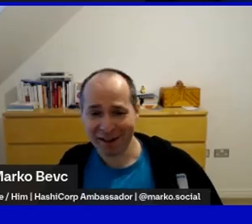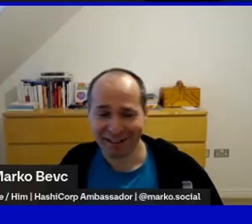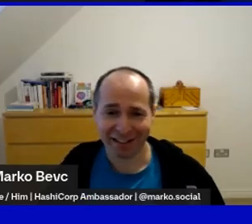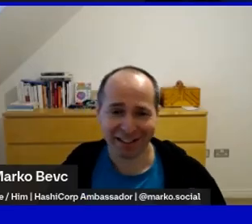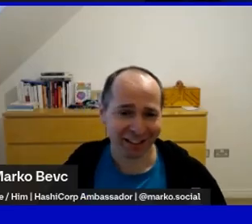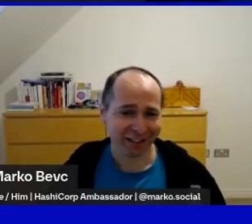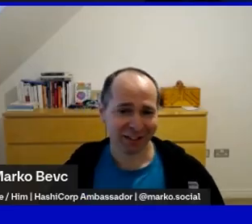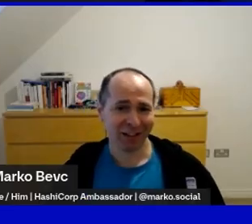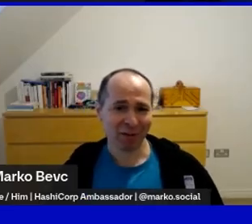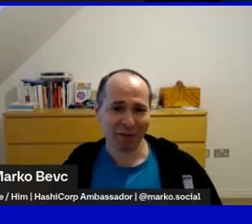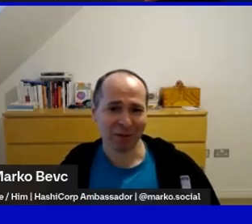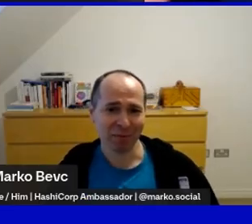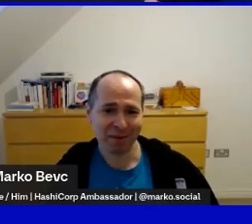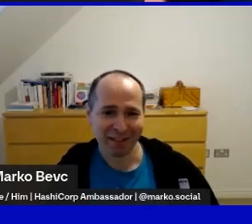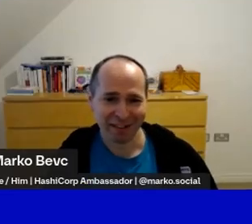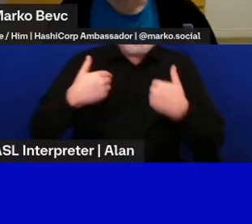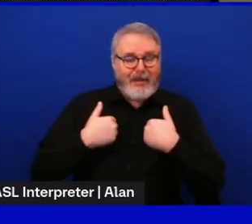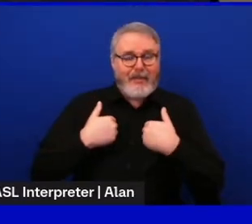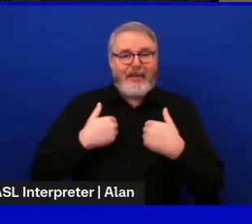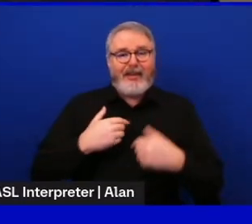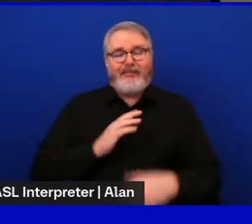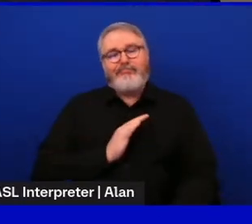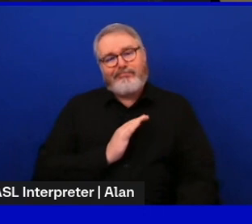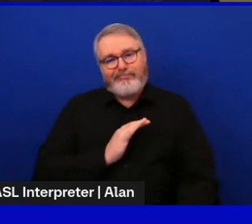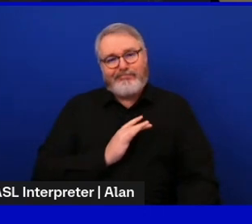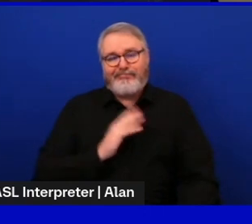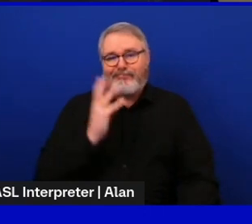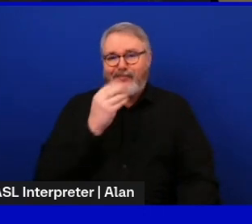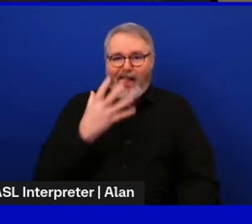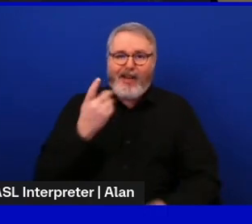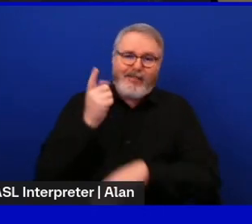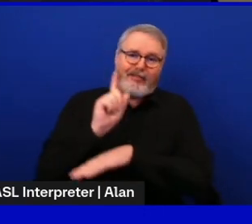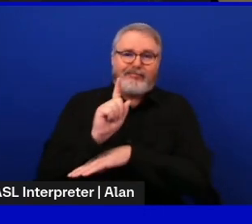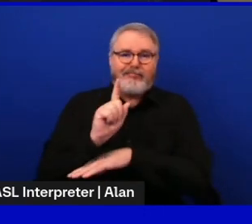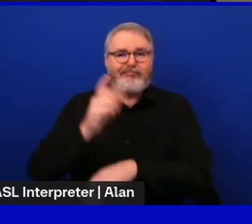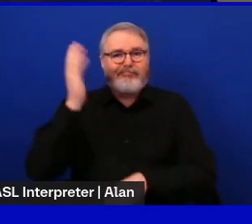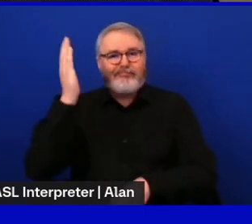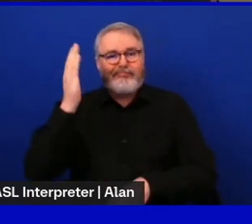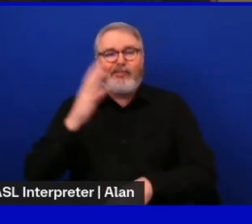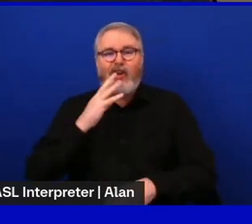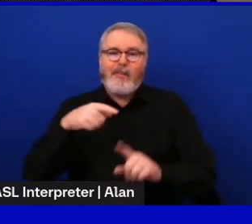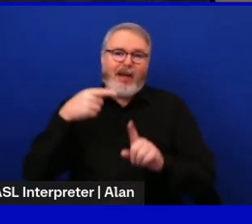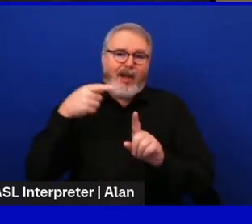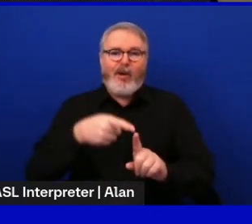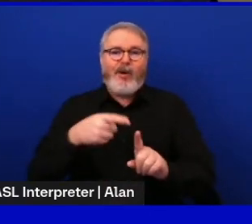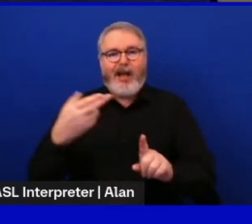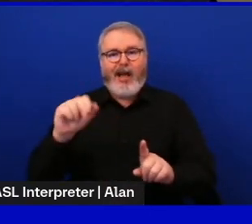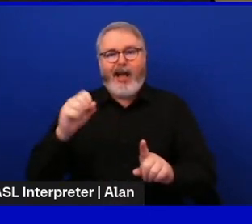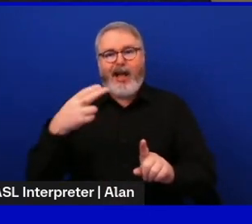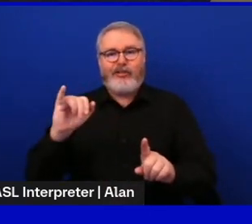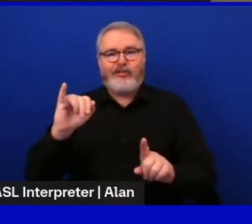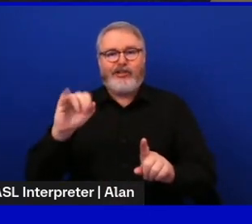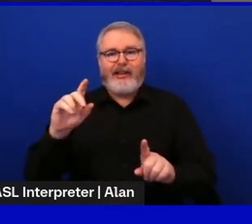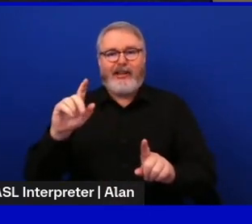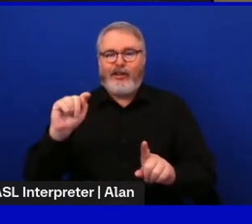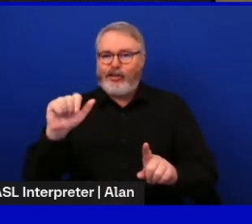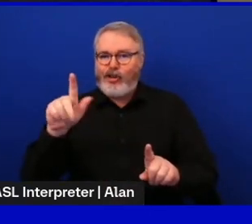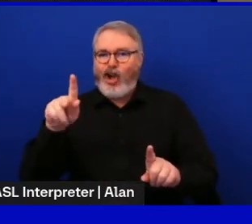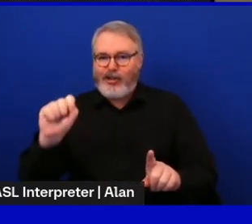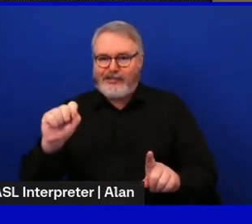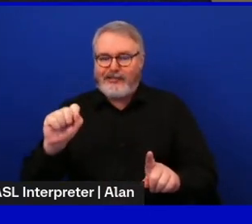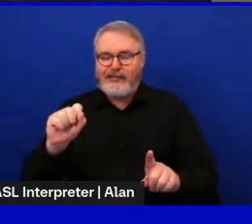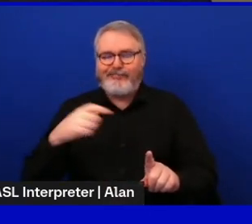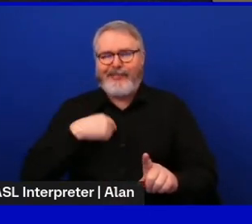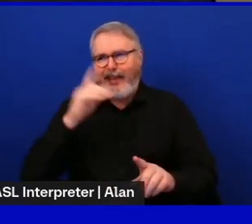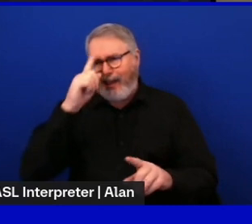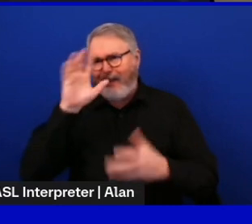Thank you for having me. It's lovely to be talking about at Hashi Days, actually. Sorry, Hashi Talks. I keep